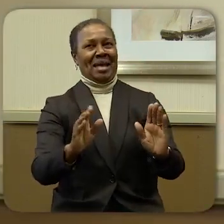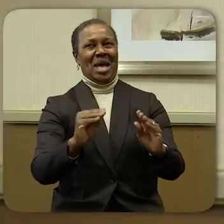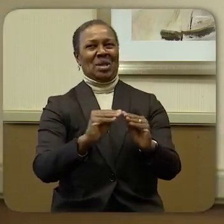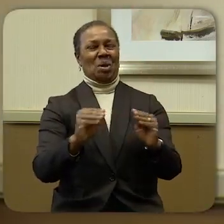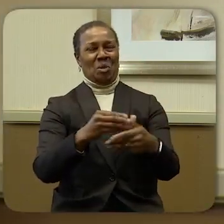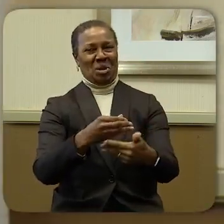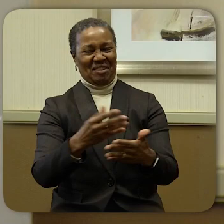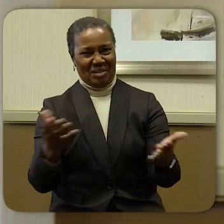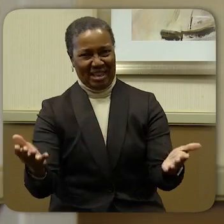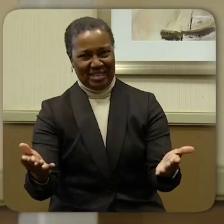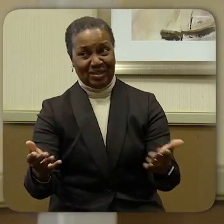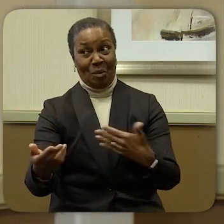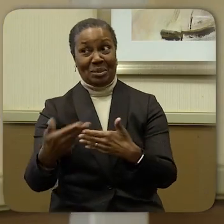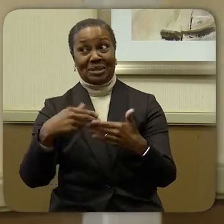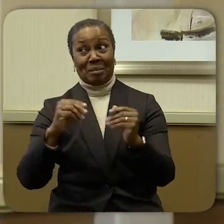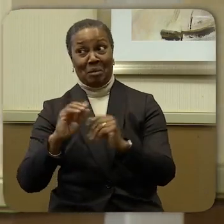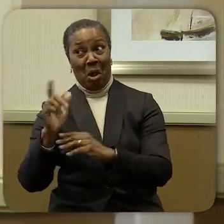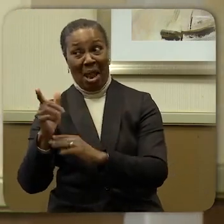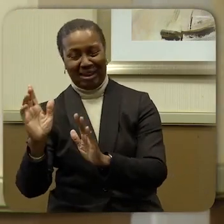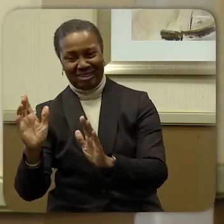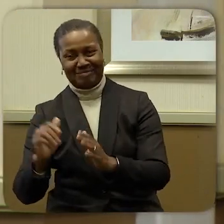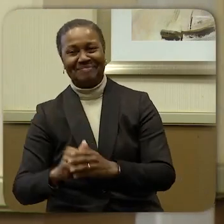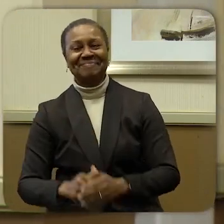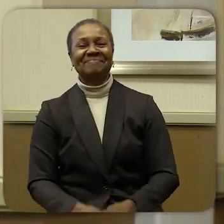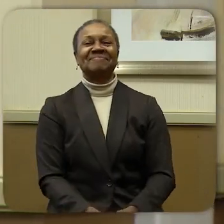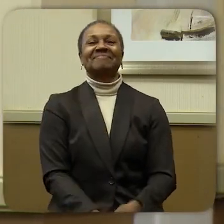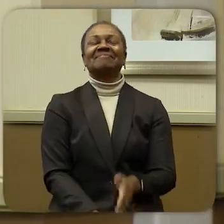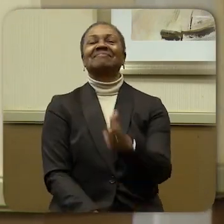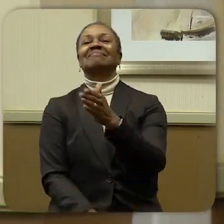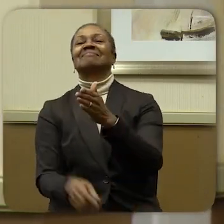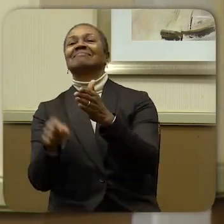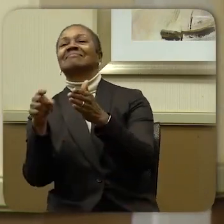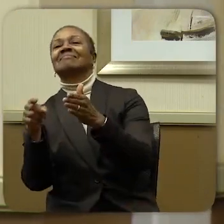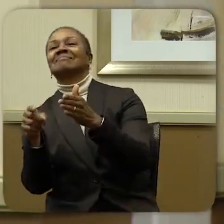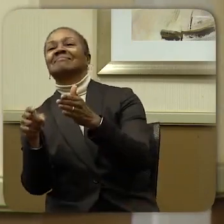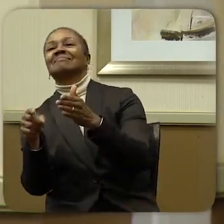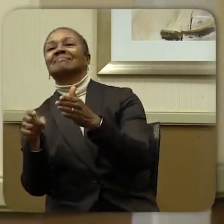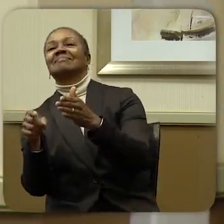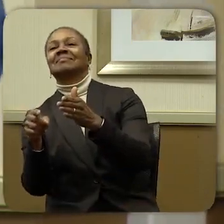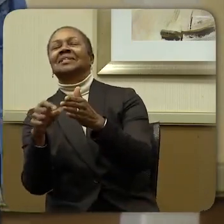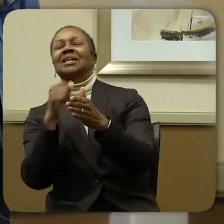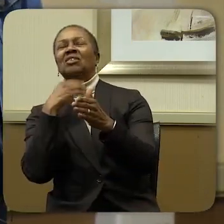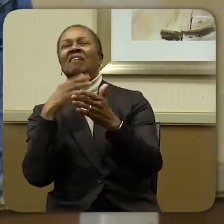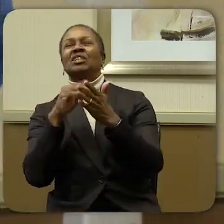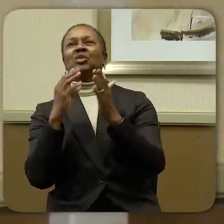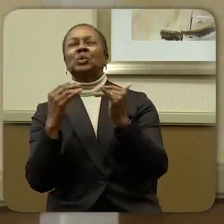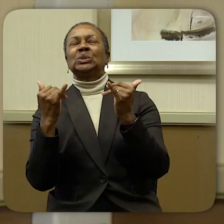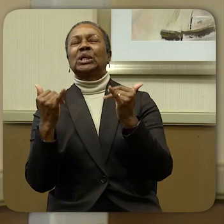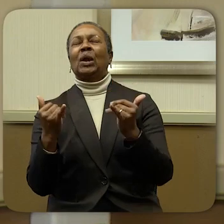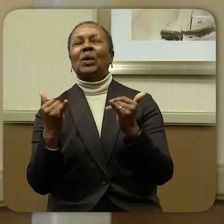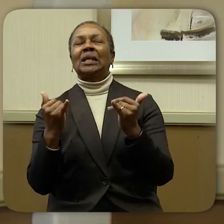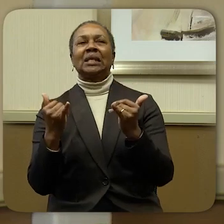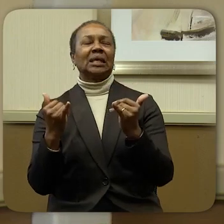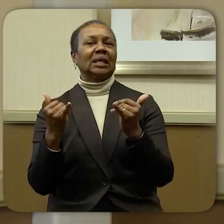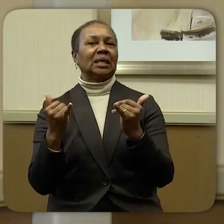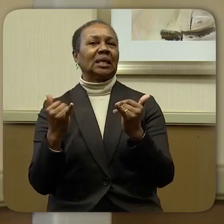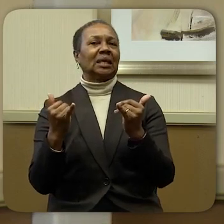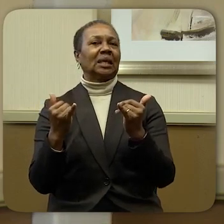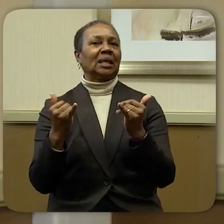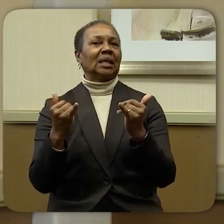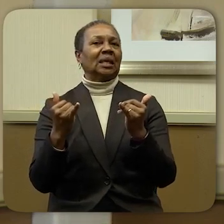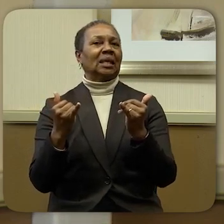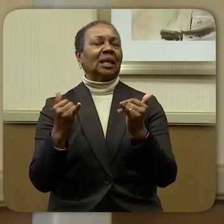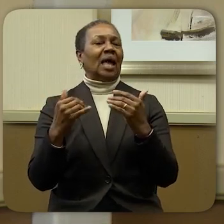you'll get to participate more later. Okay, all right. I don't have any students currently in this community, but